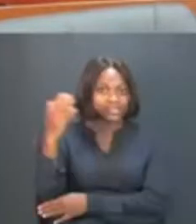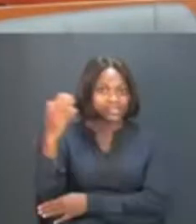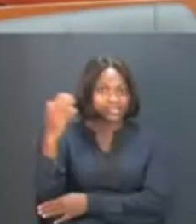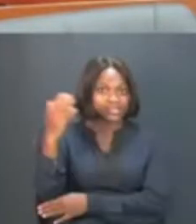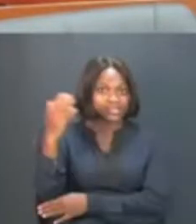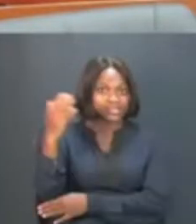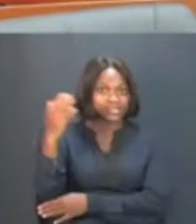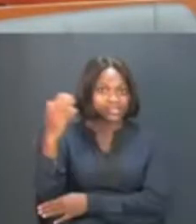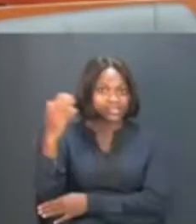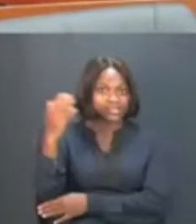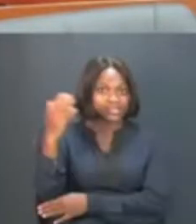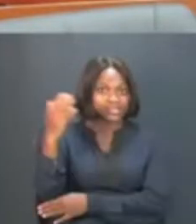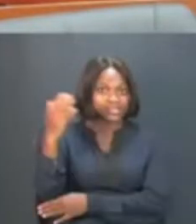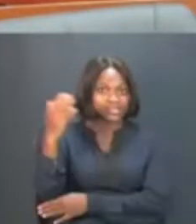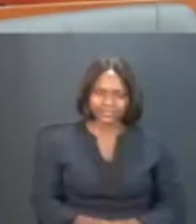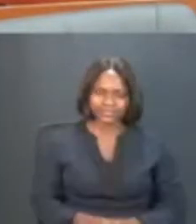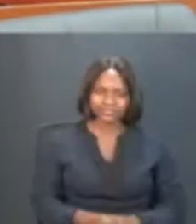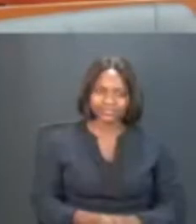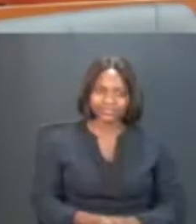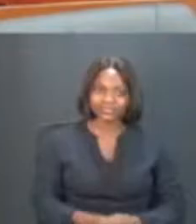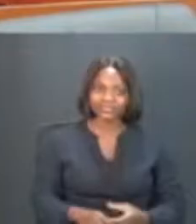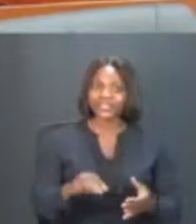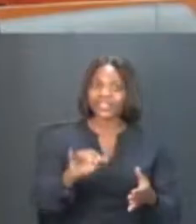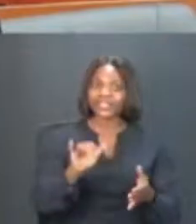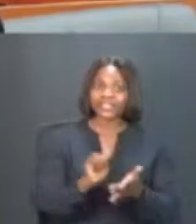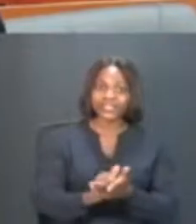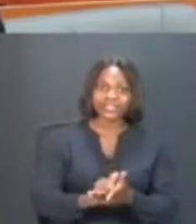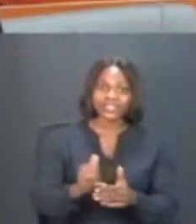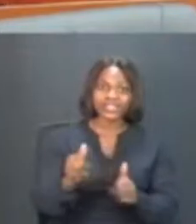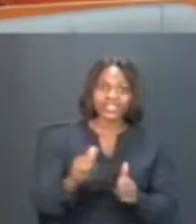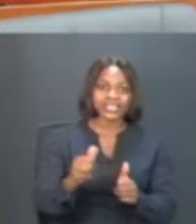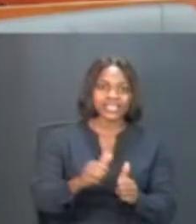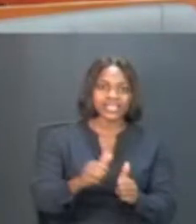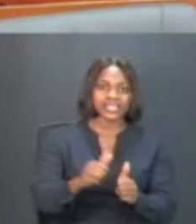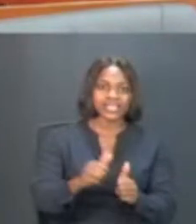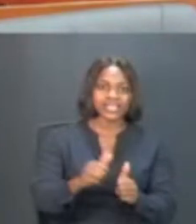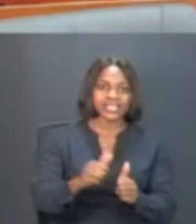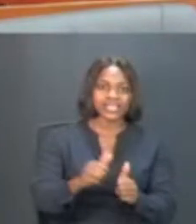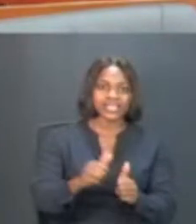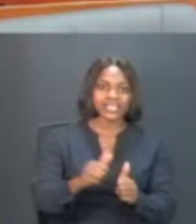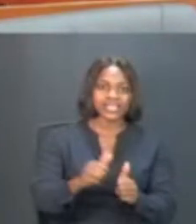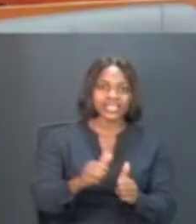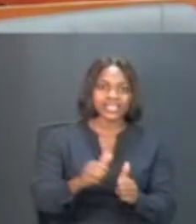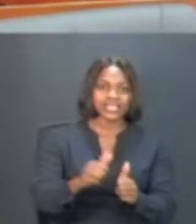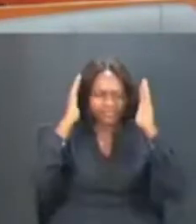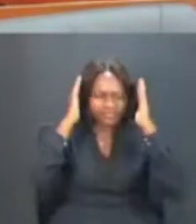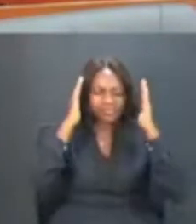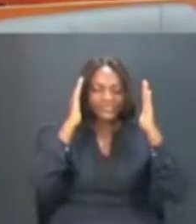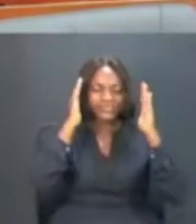Speaker, which must strike the attention of this country.